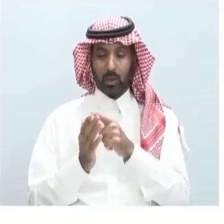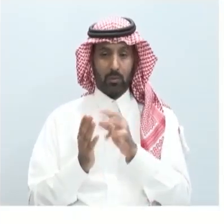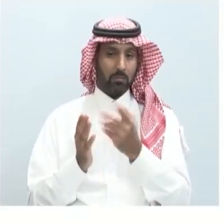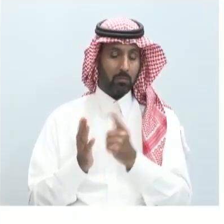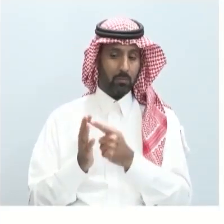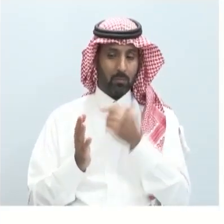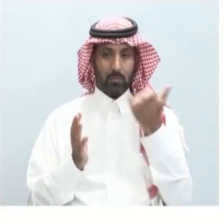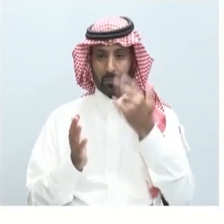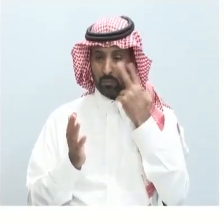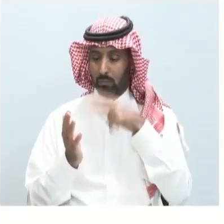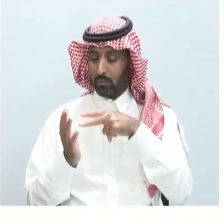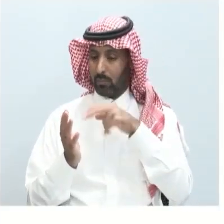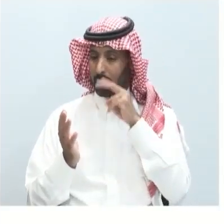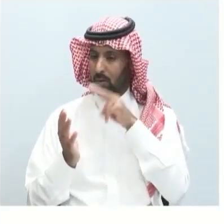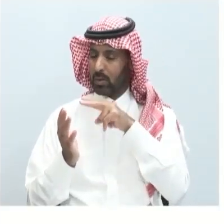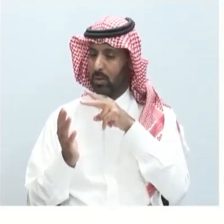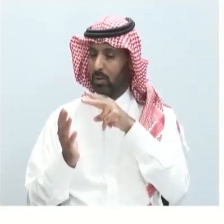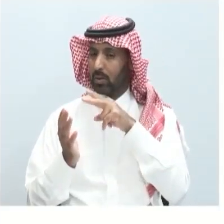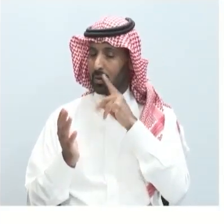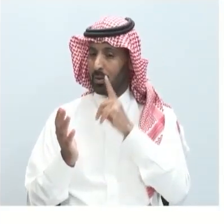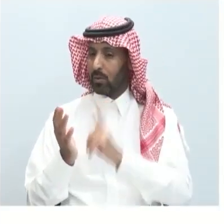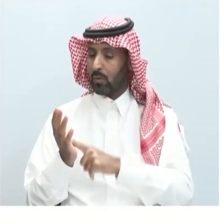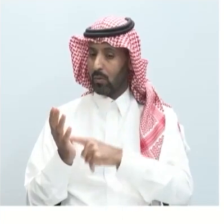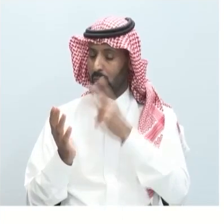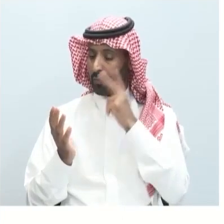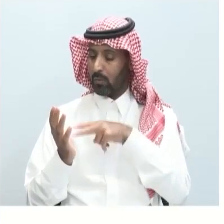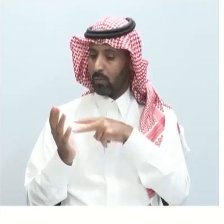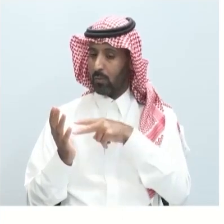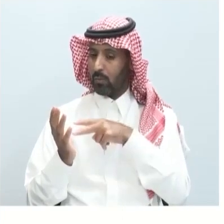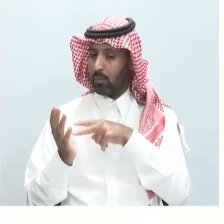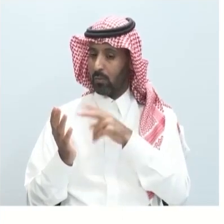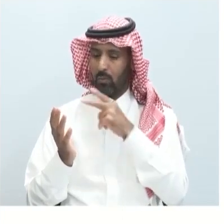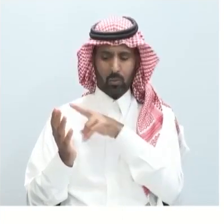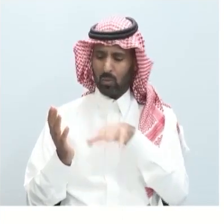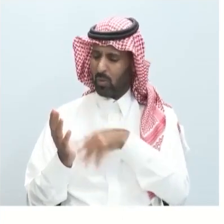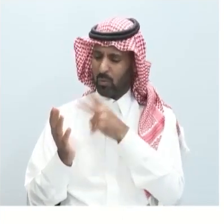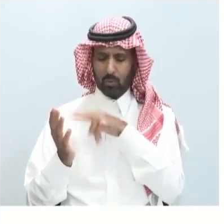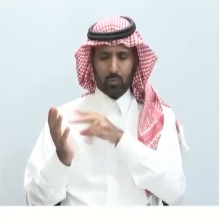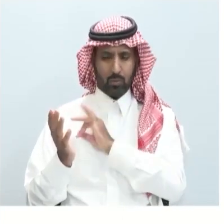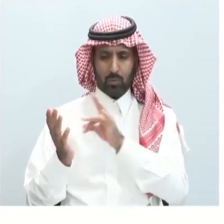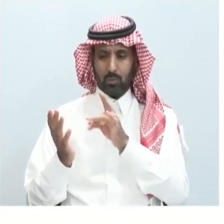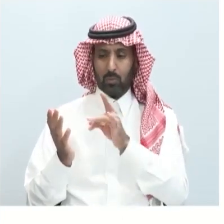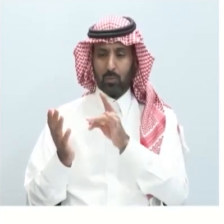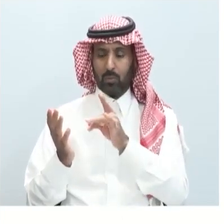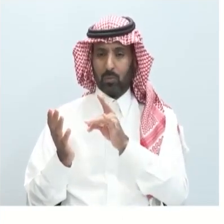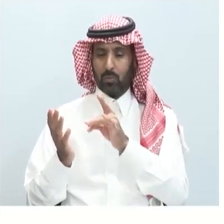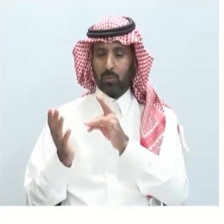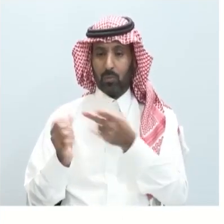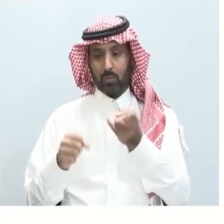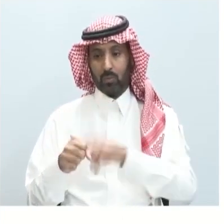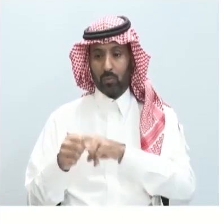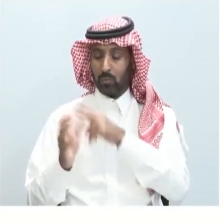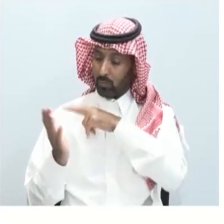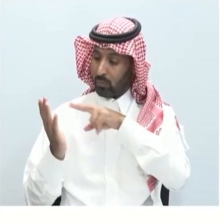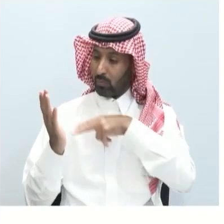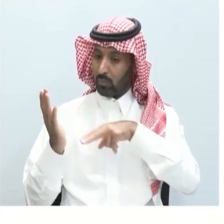it's necessary to look for specific facts in a text without rereading the whole thing. Without rereading the whole